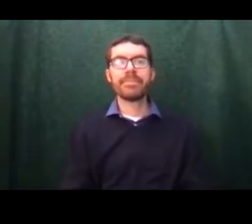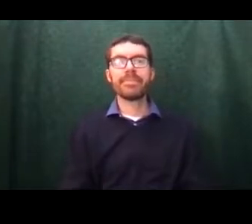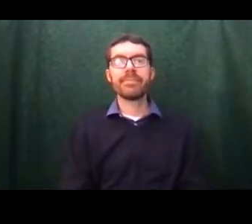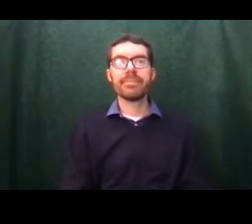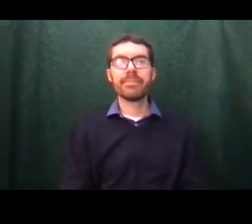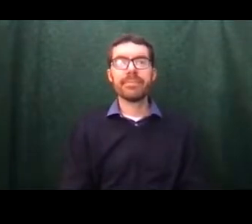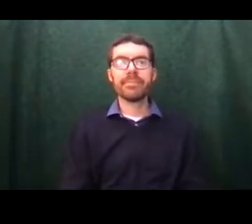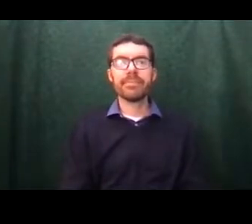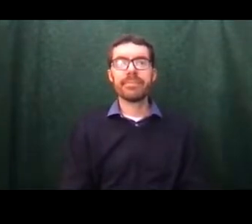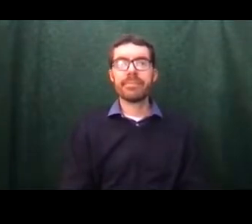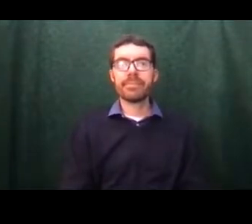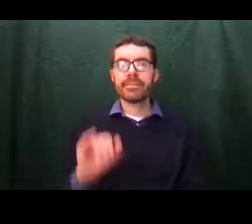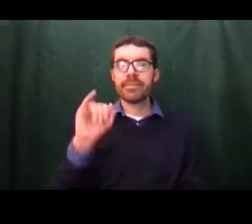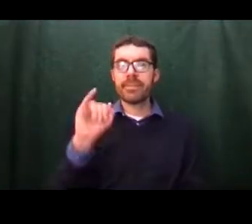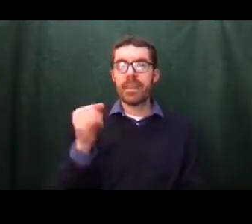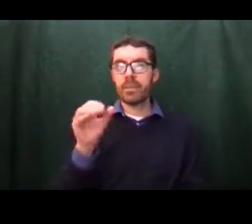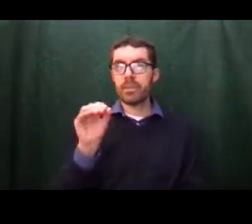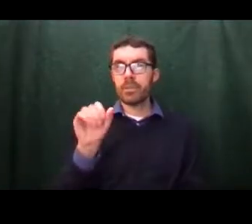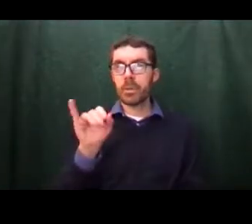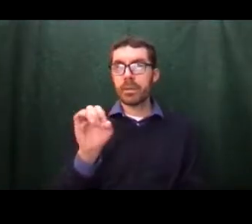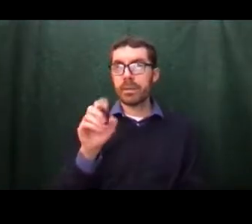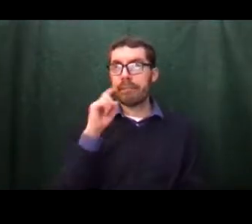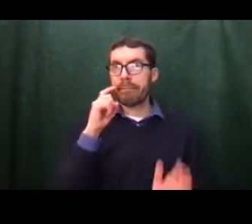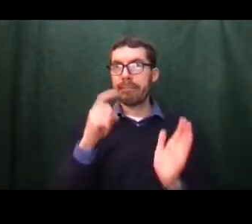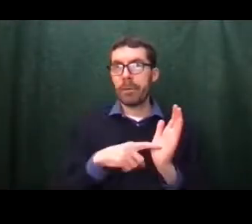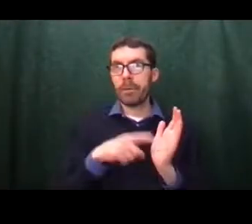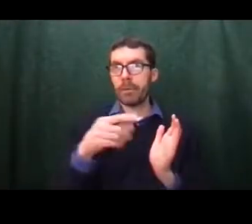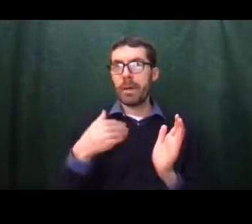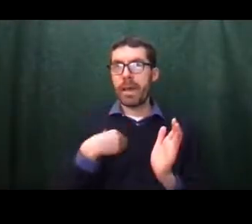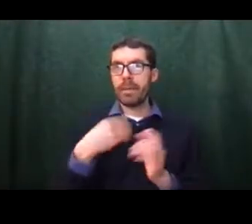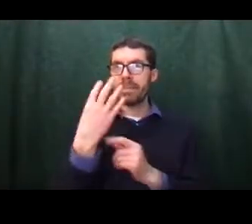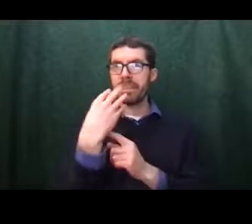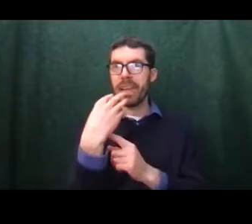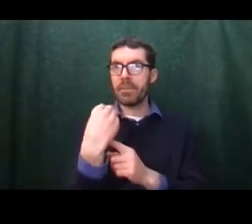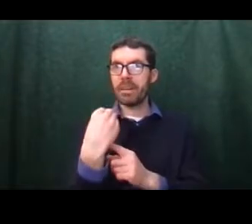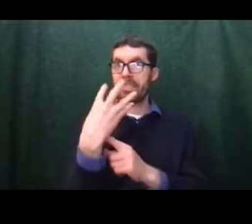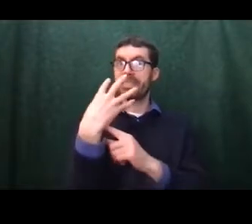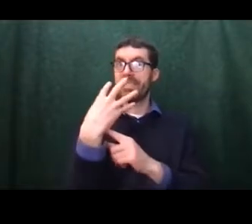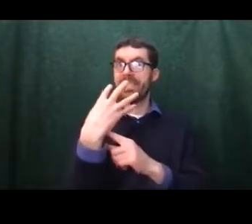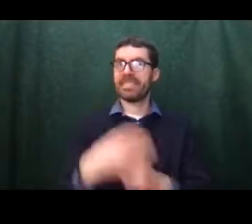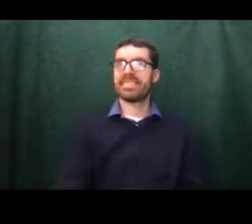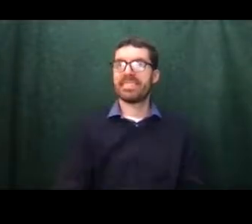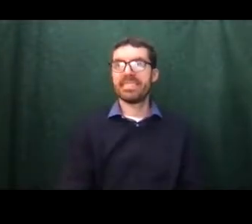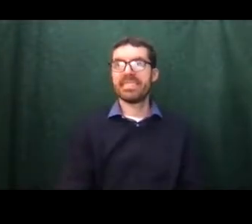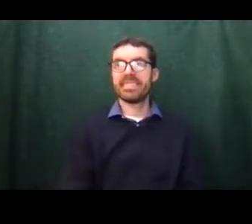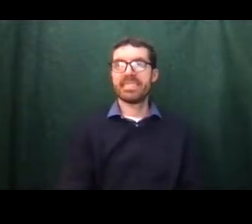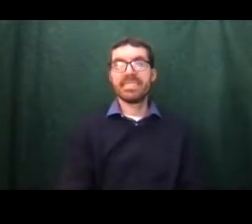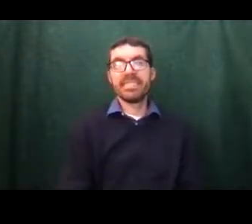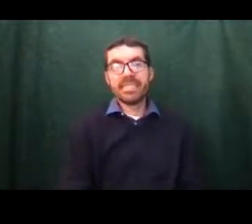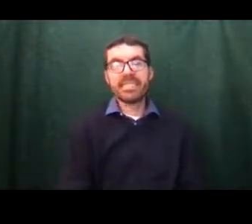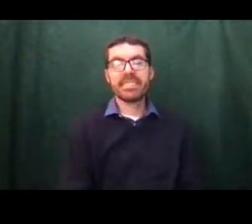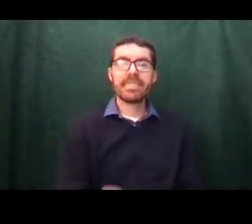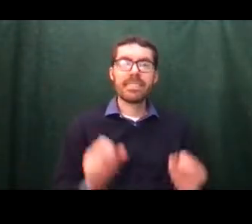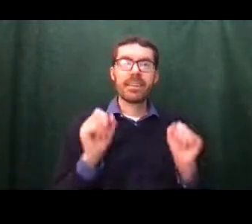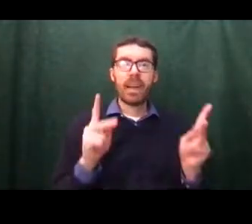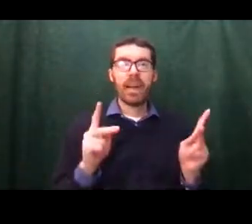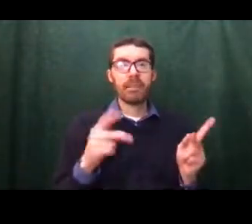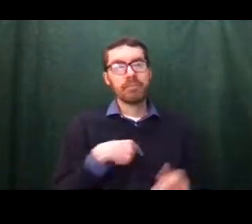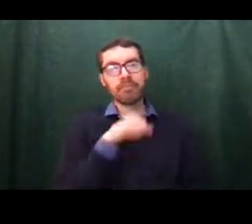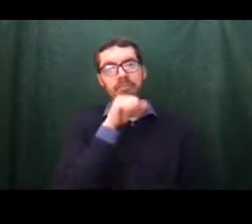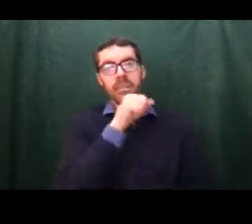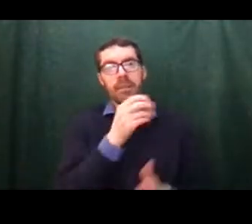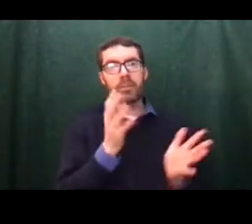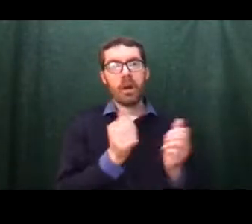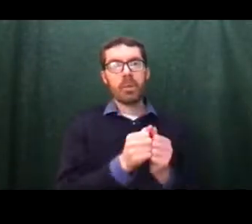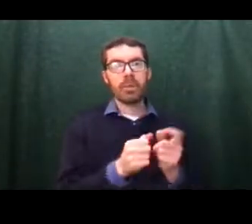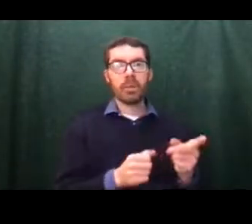And Josie, you have your camera on. Oh, yeah. Well, okay. I'd love to talk to you if that's okay.